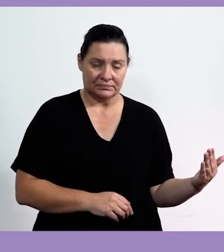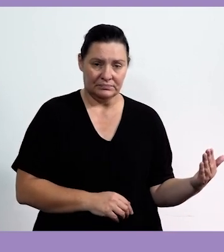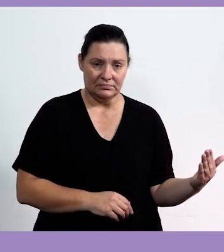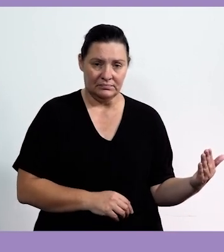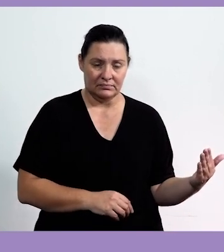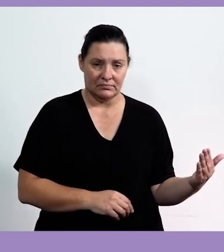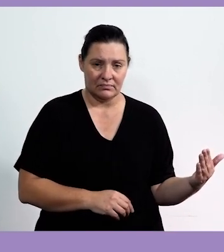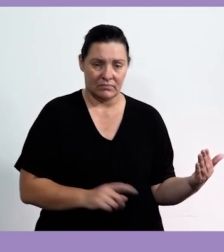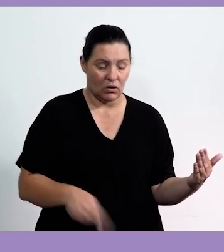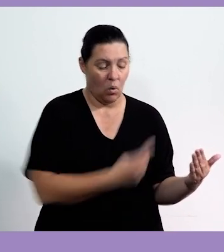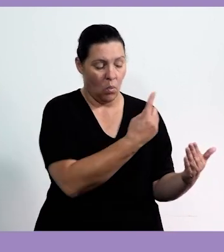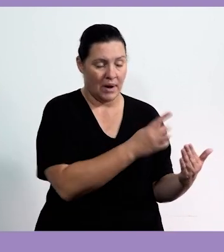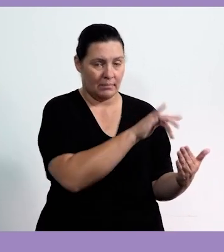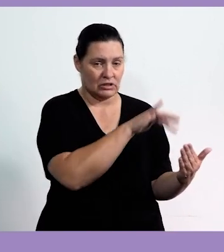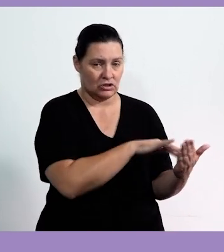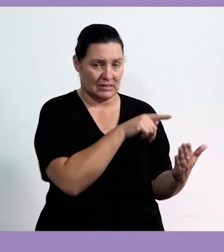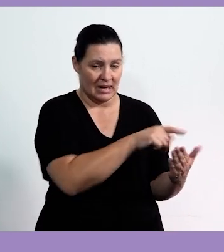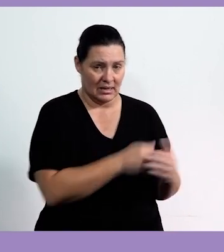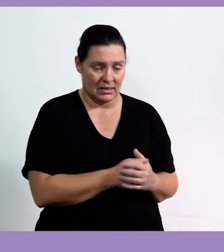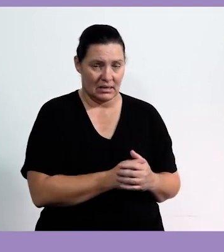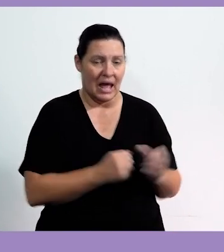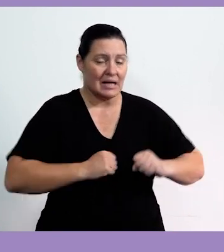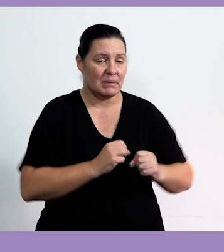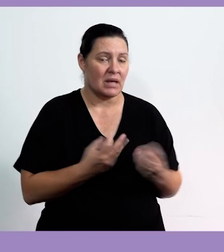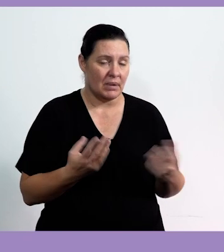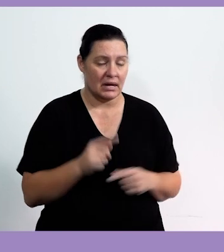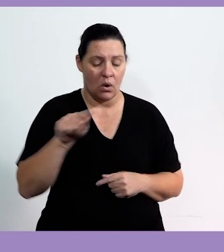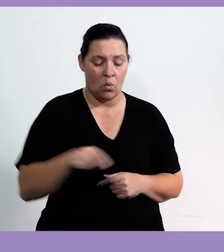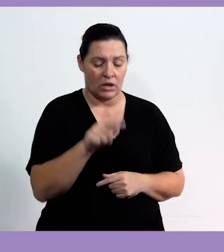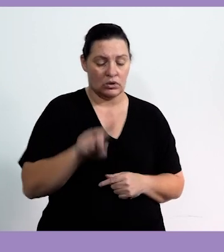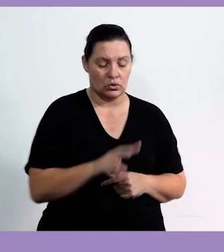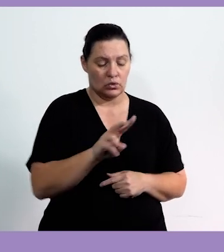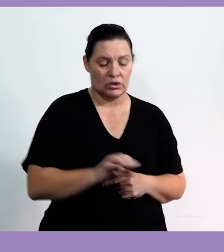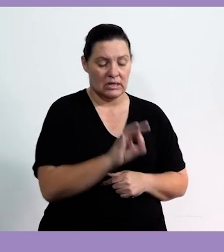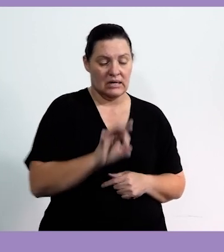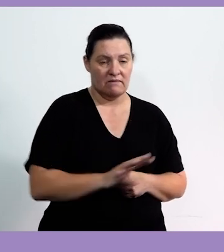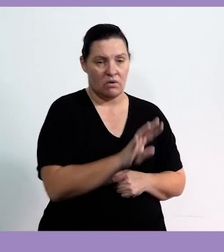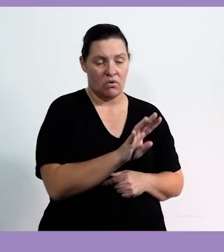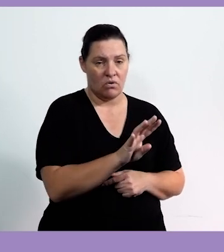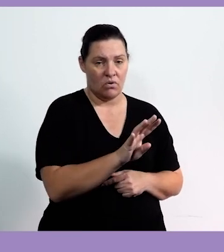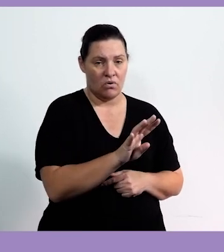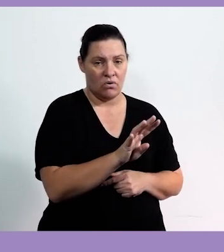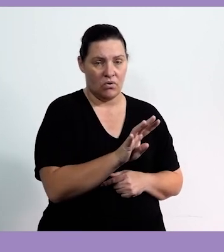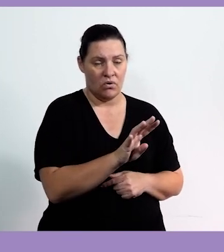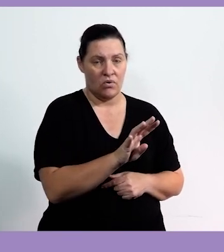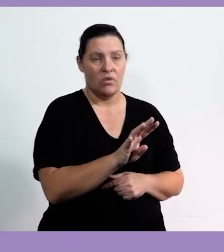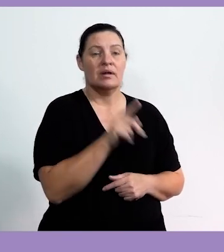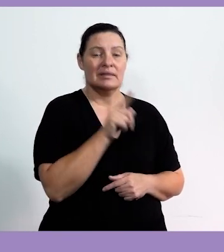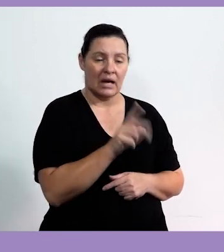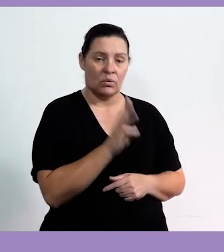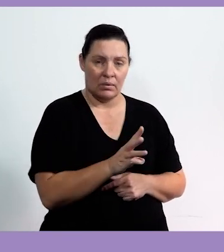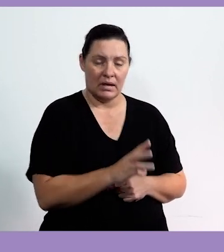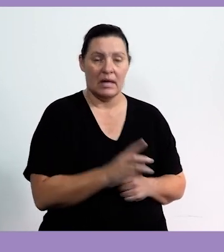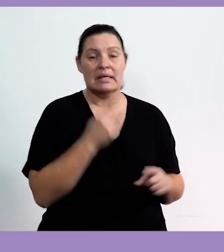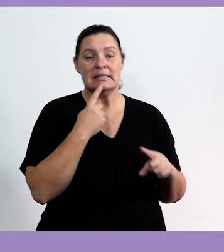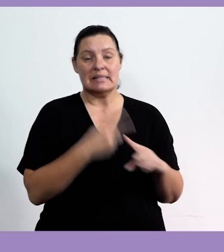the ones position. So how many spaces is it going to shift? 1, 2, 3, 4. And